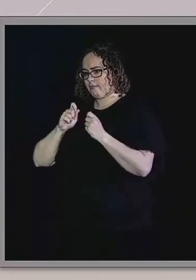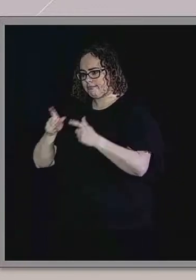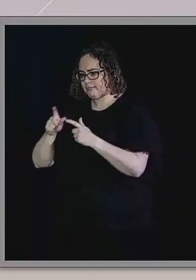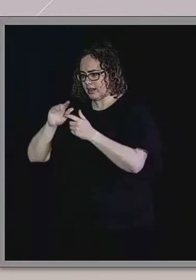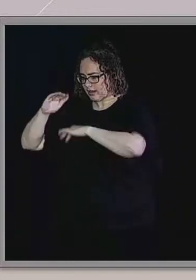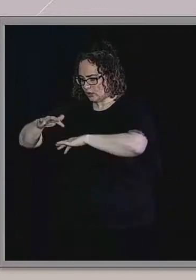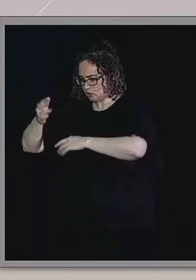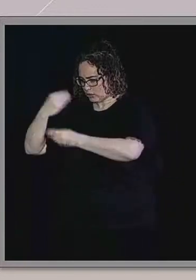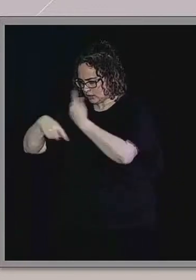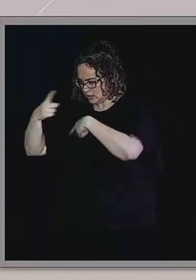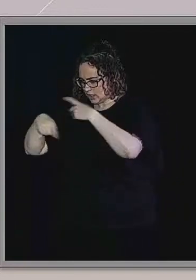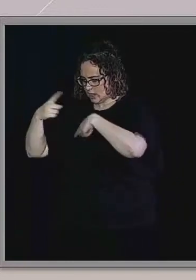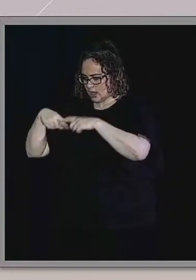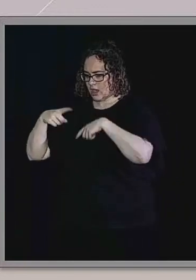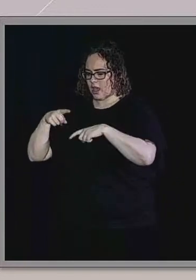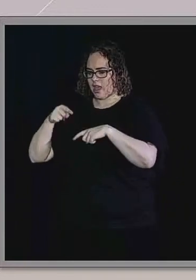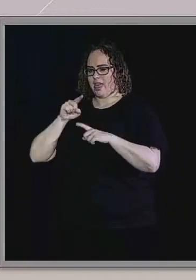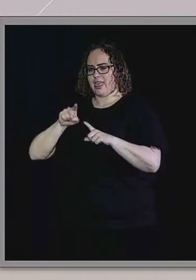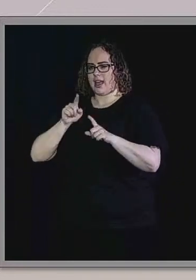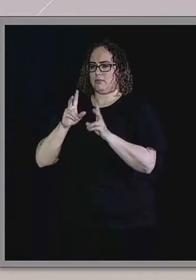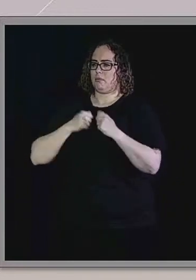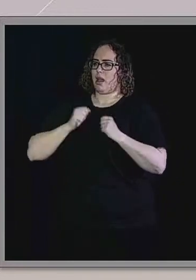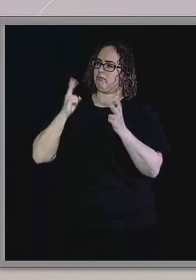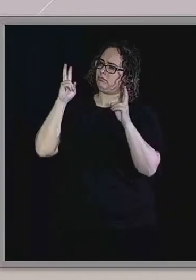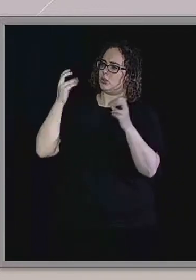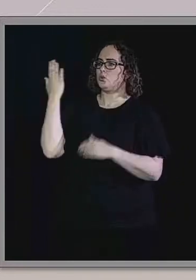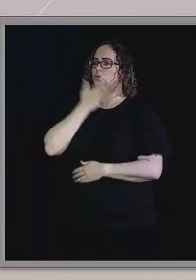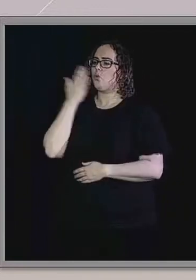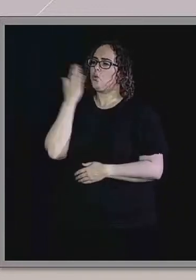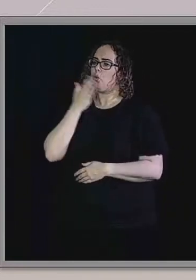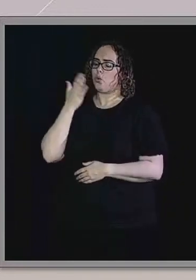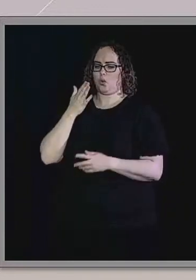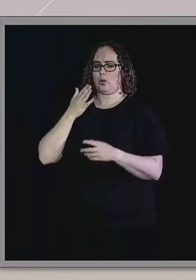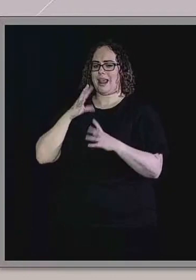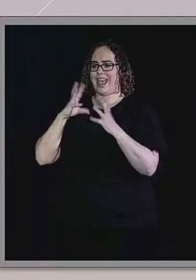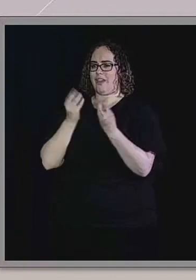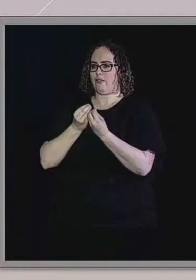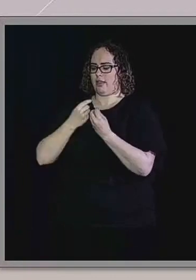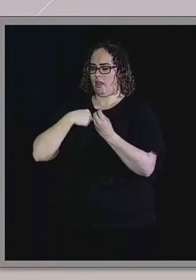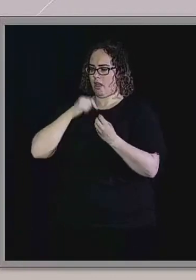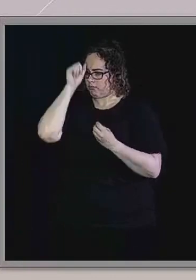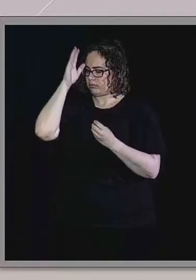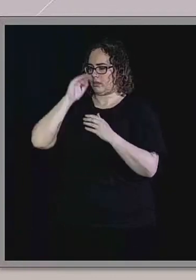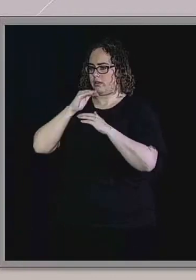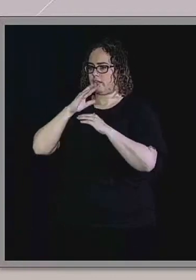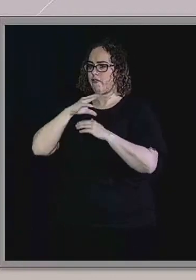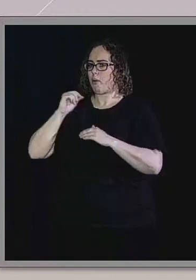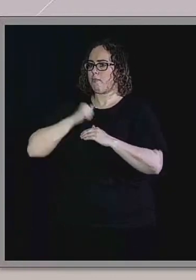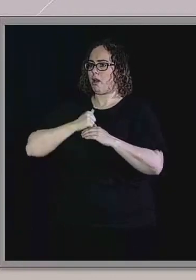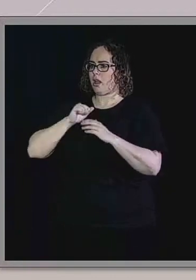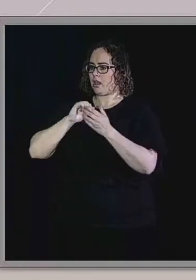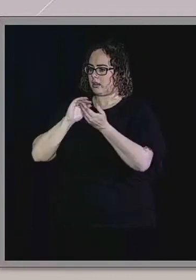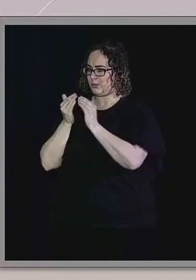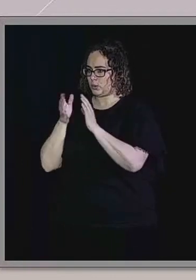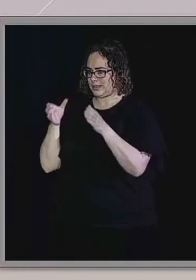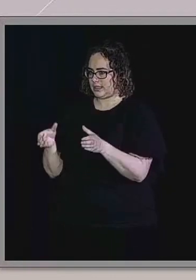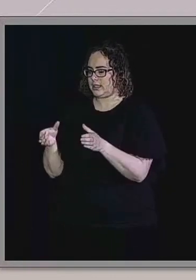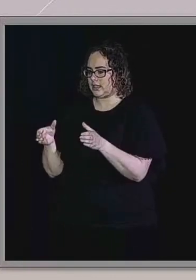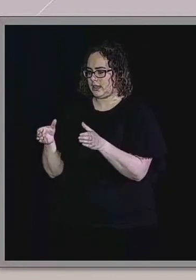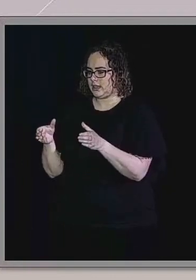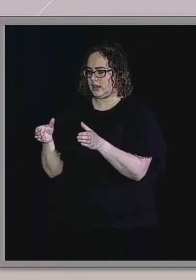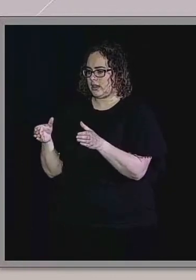self-taught. So I had to work really, really hard in terms of getting the position to where I am now and to understand how this whole system